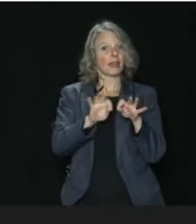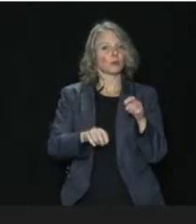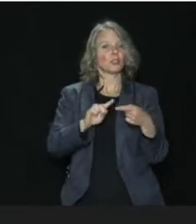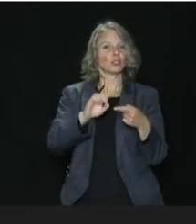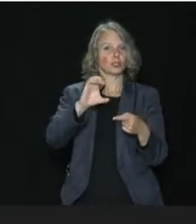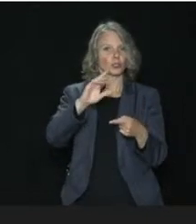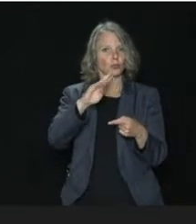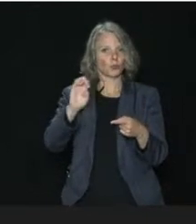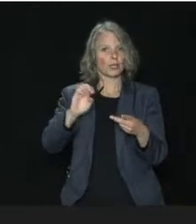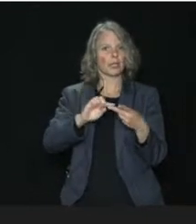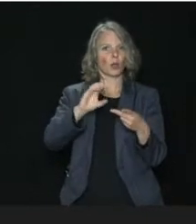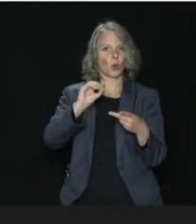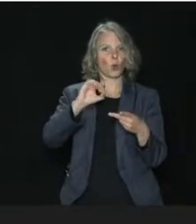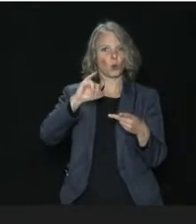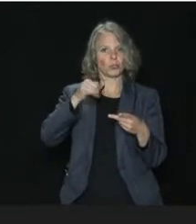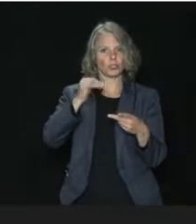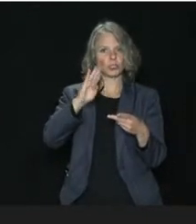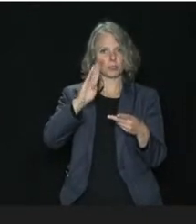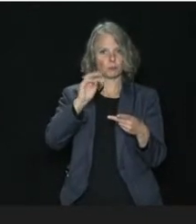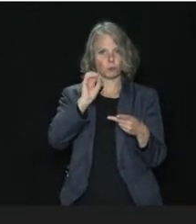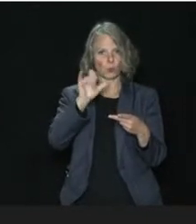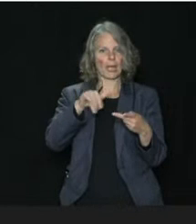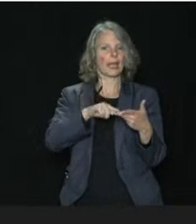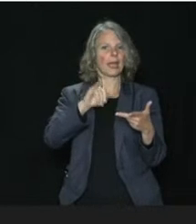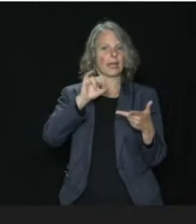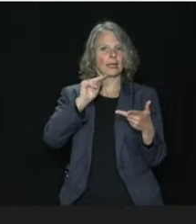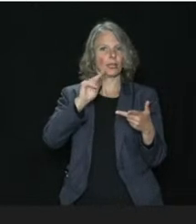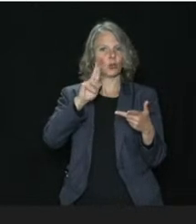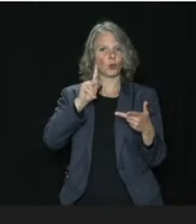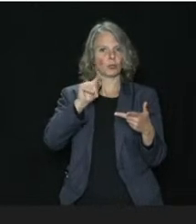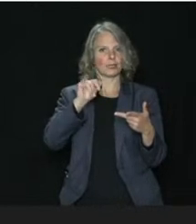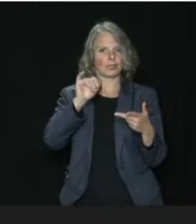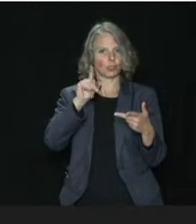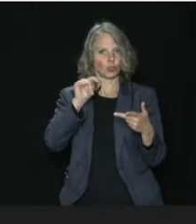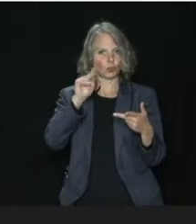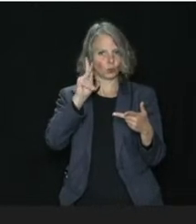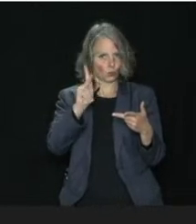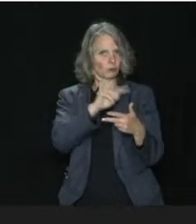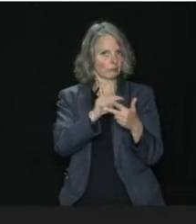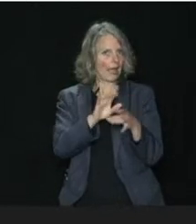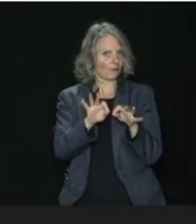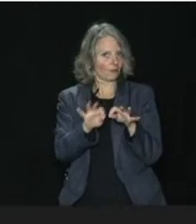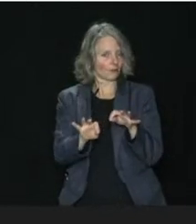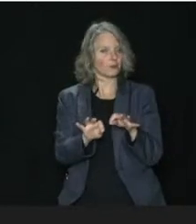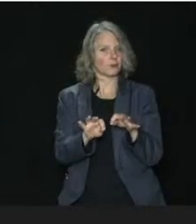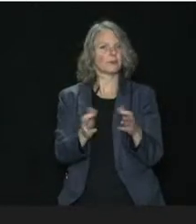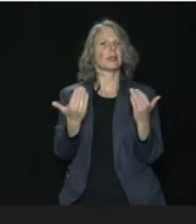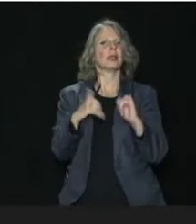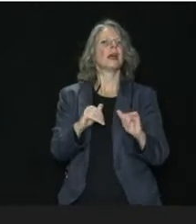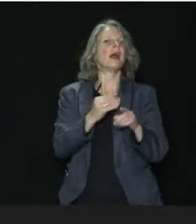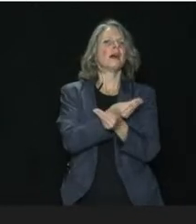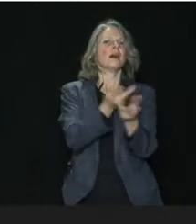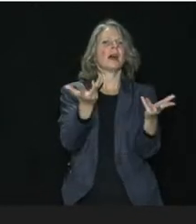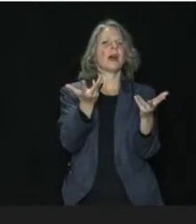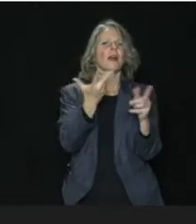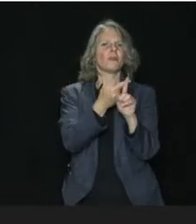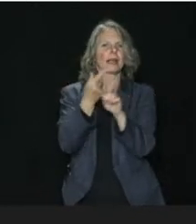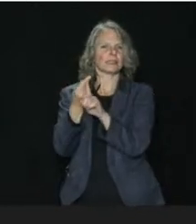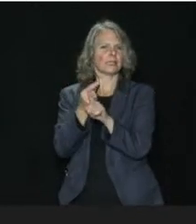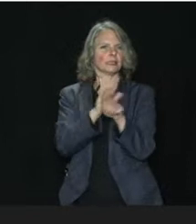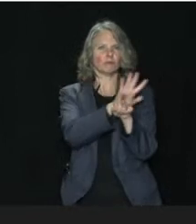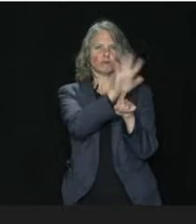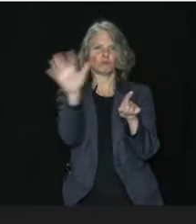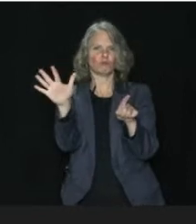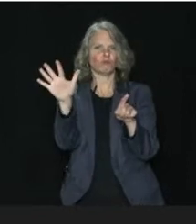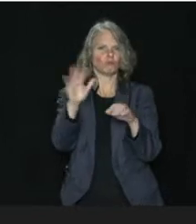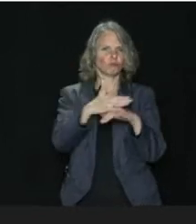and Inuktitut. I'd like to give you an update on the case numbers and vaccines rollout in First Nations and Inuit communities.